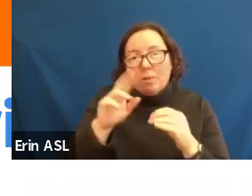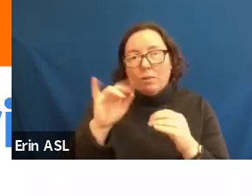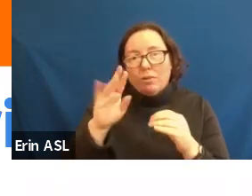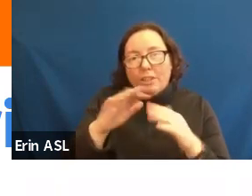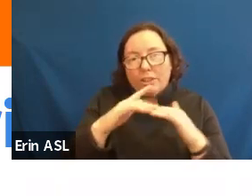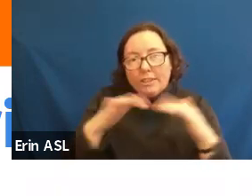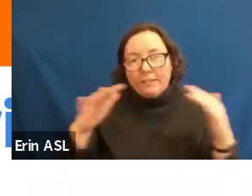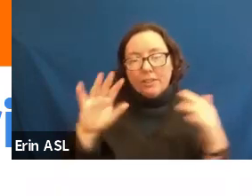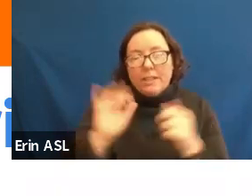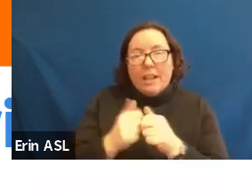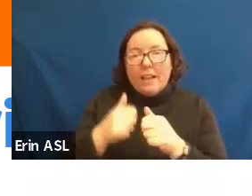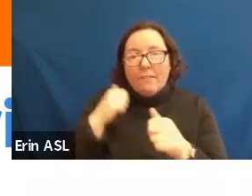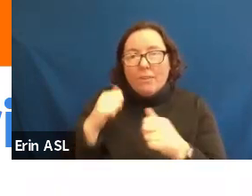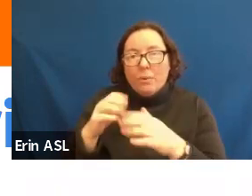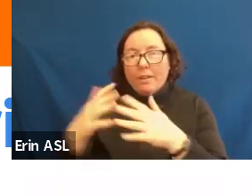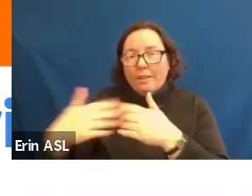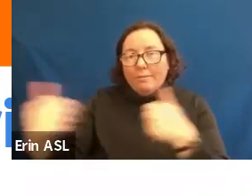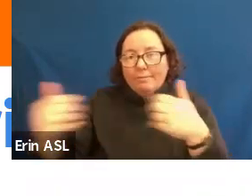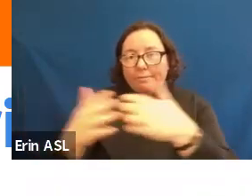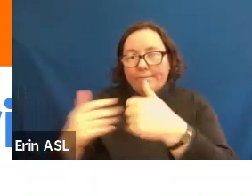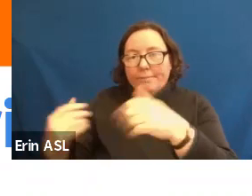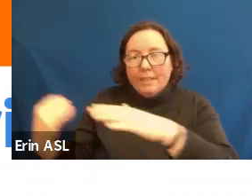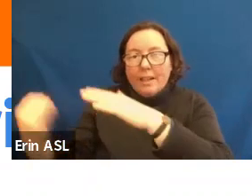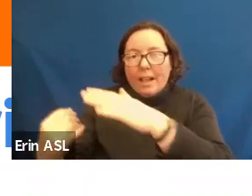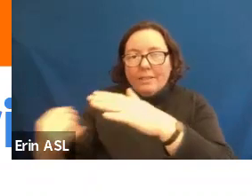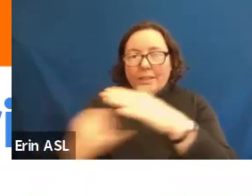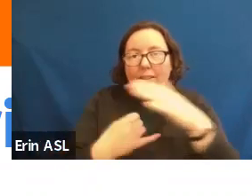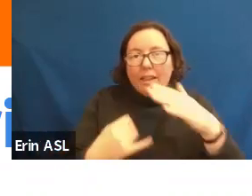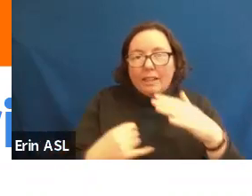avoiding racial isolation, but